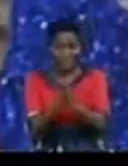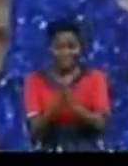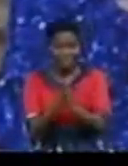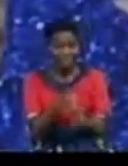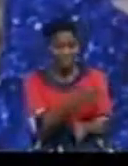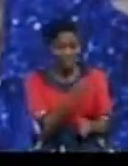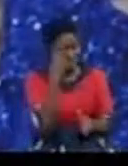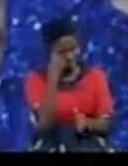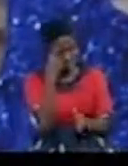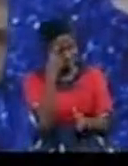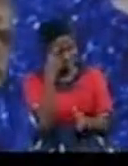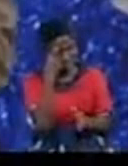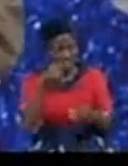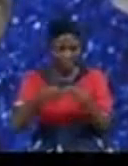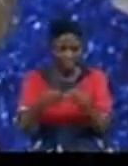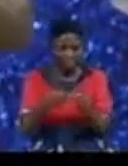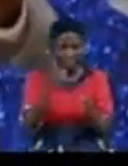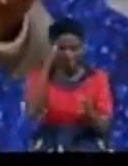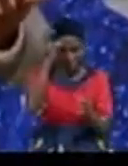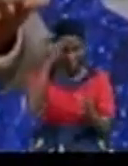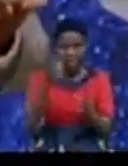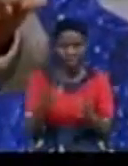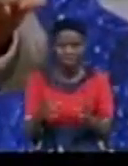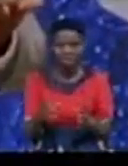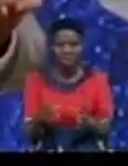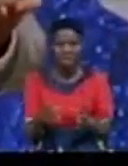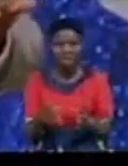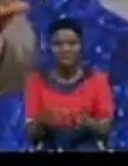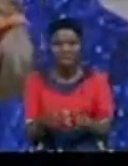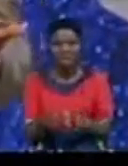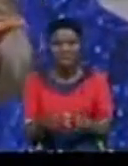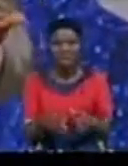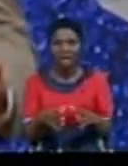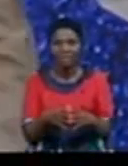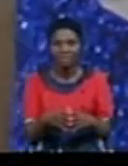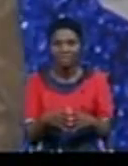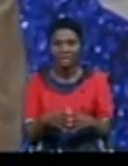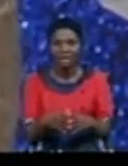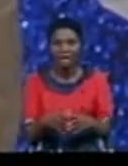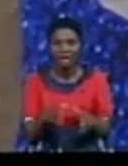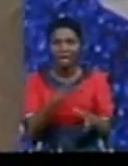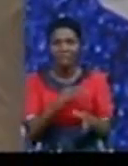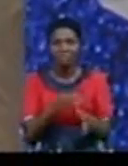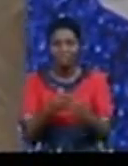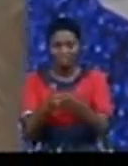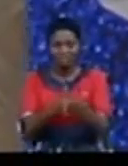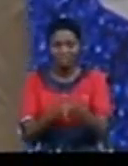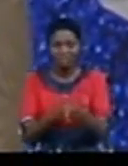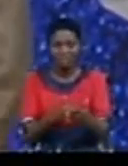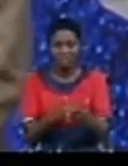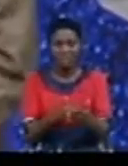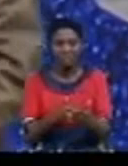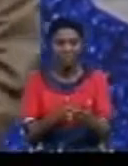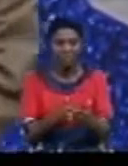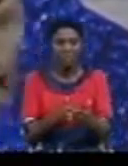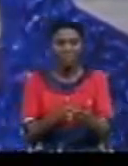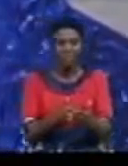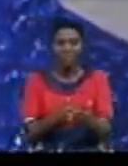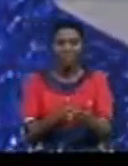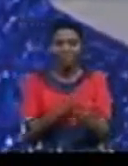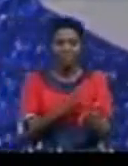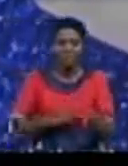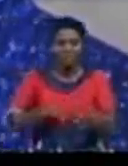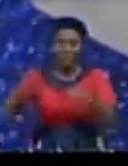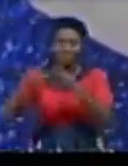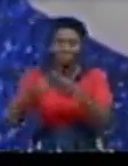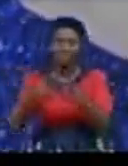about Satan as in the Gospels. Before Christ went to the cross, he's still